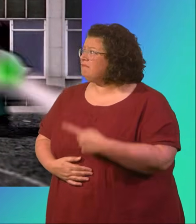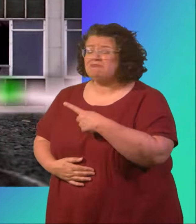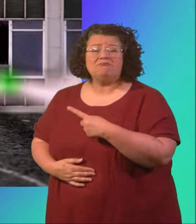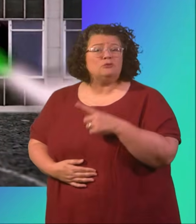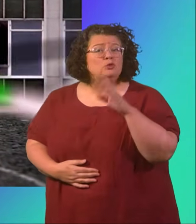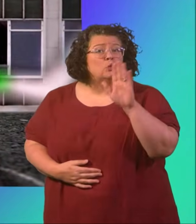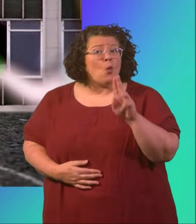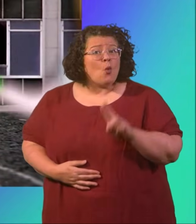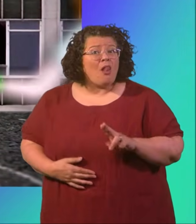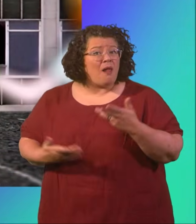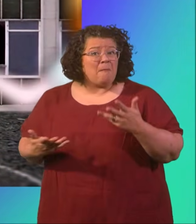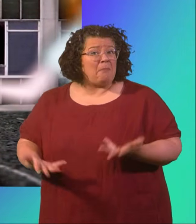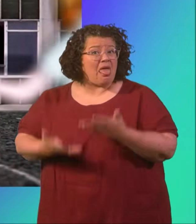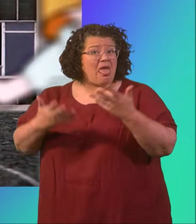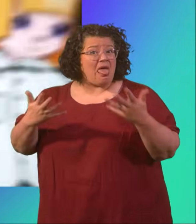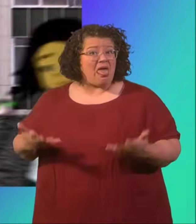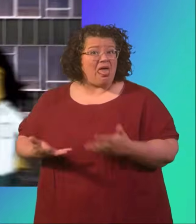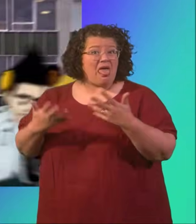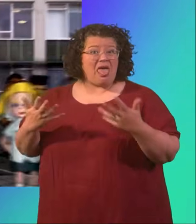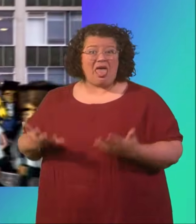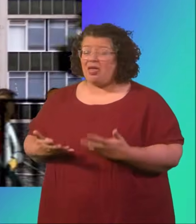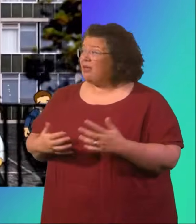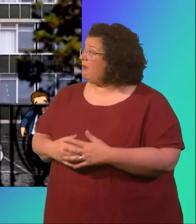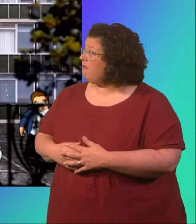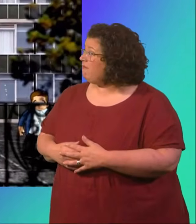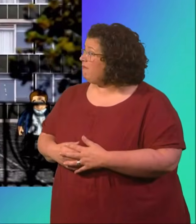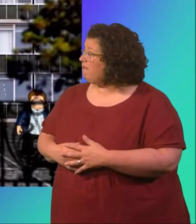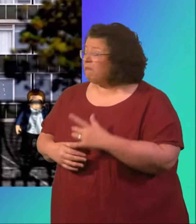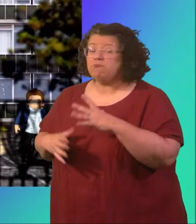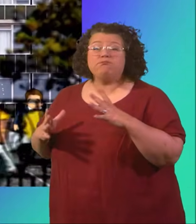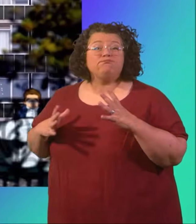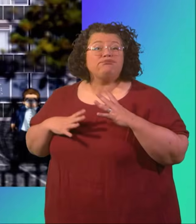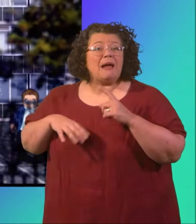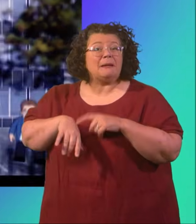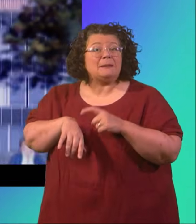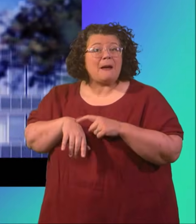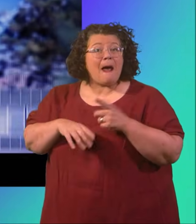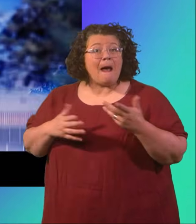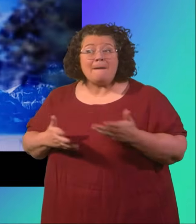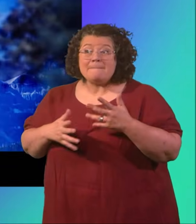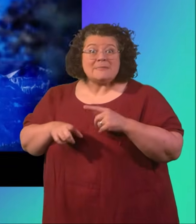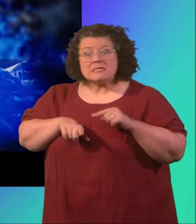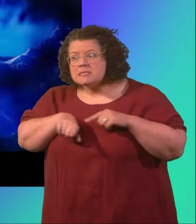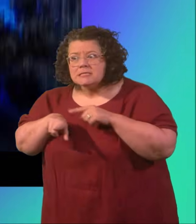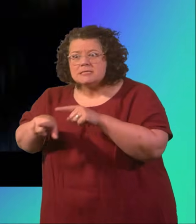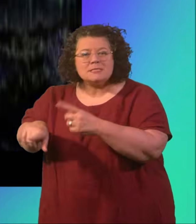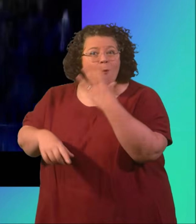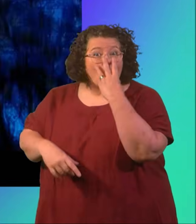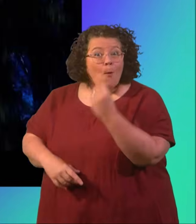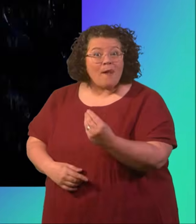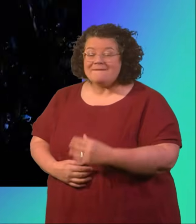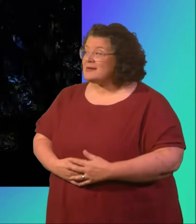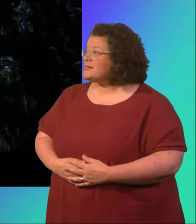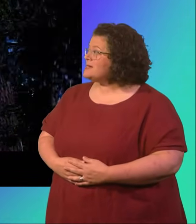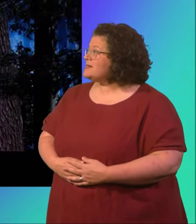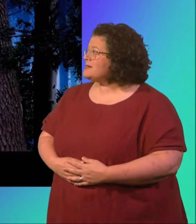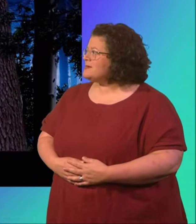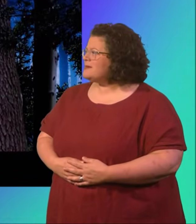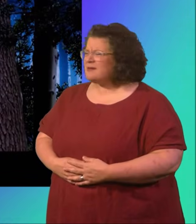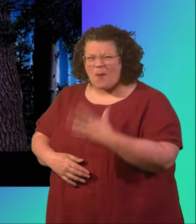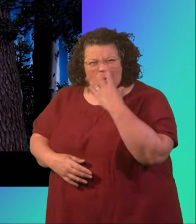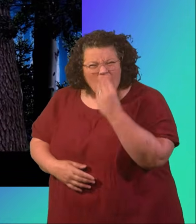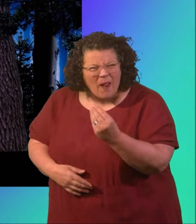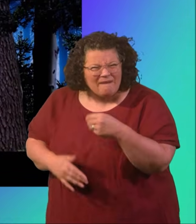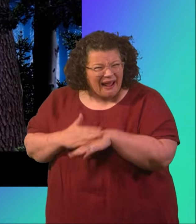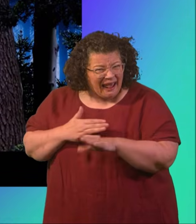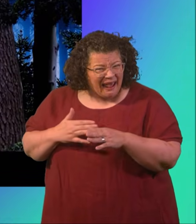ordinary day in the playground. You know how it is. It was break time and Harry was chasing wolves. Wolves? In the